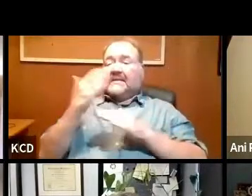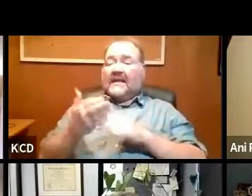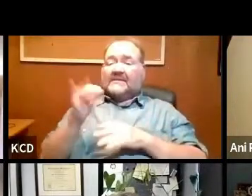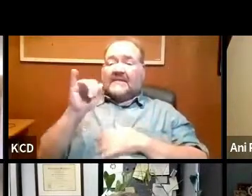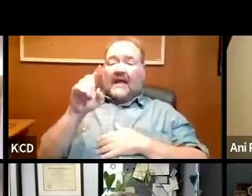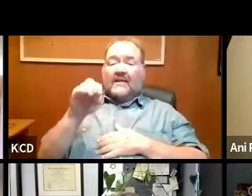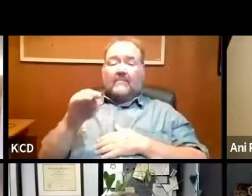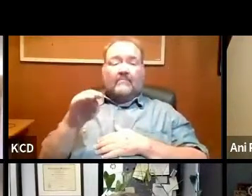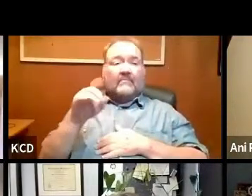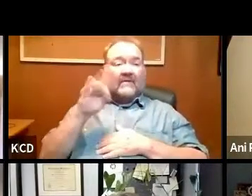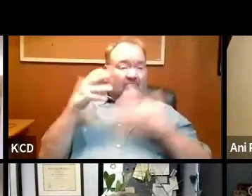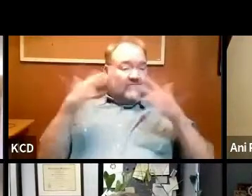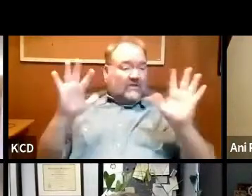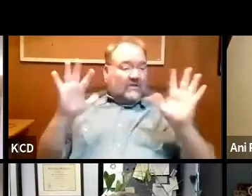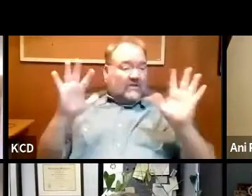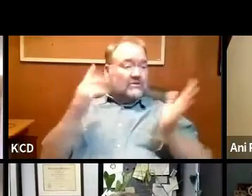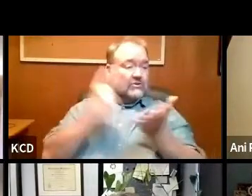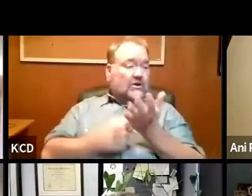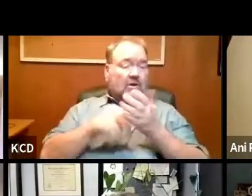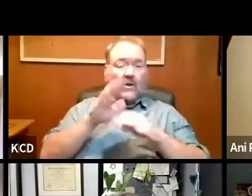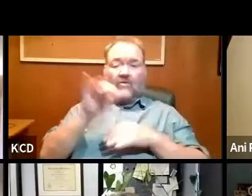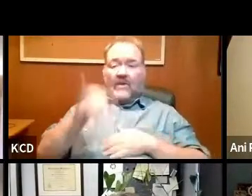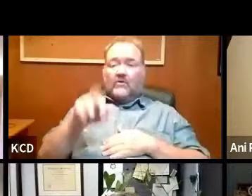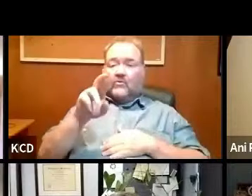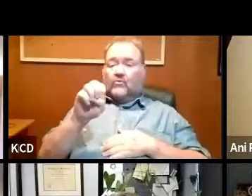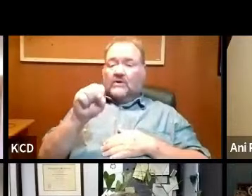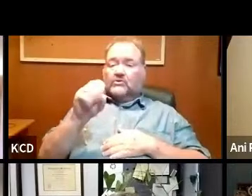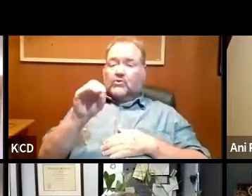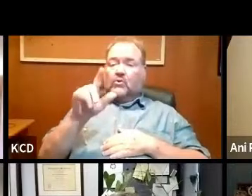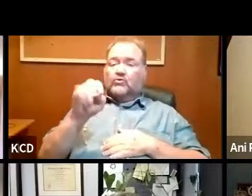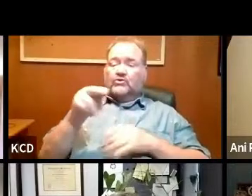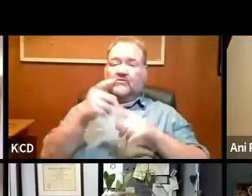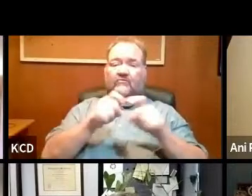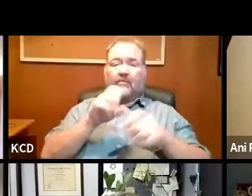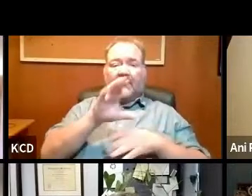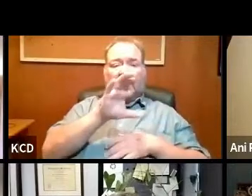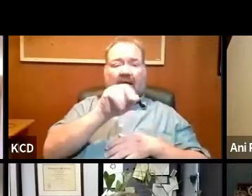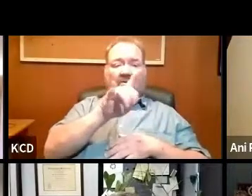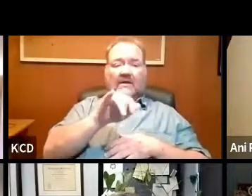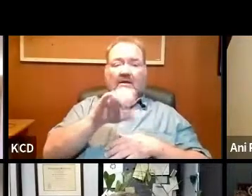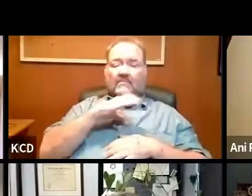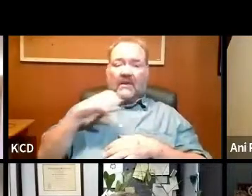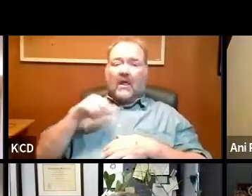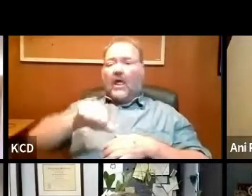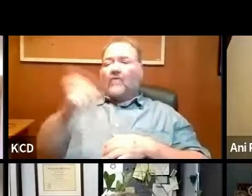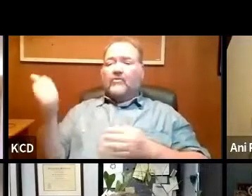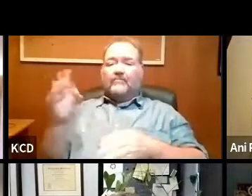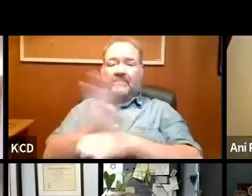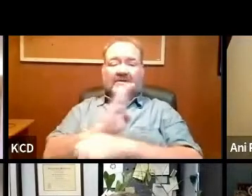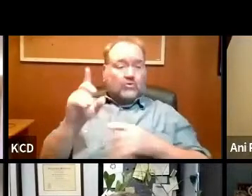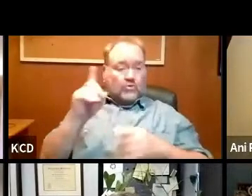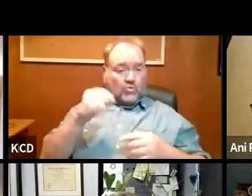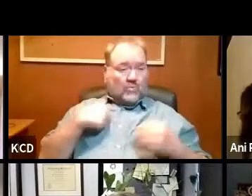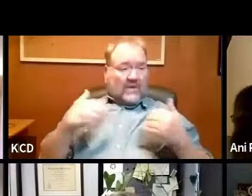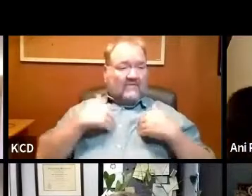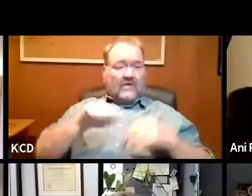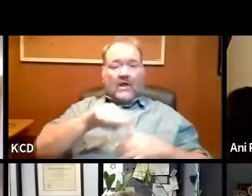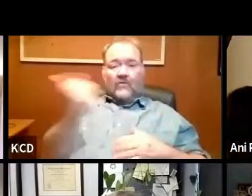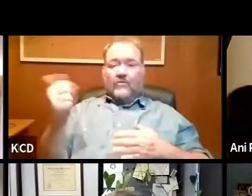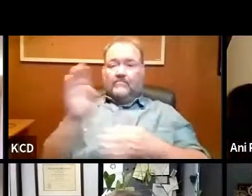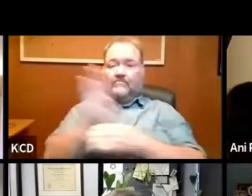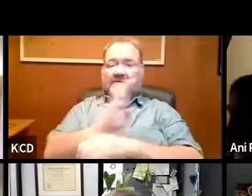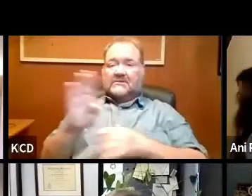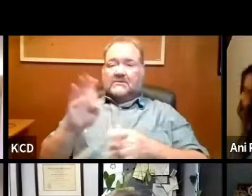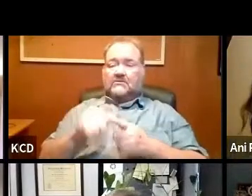further discussion on that resolution from the county commission, is other business. So is there other business to come before us this